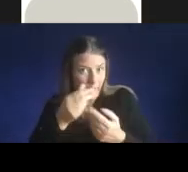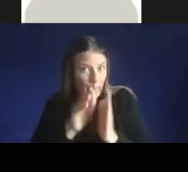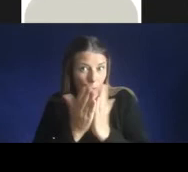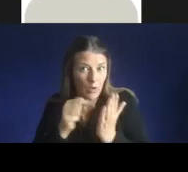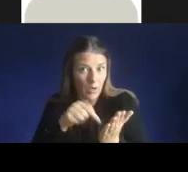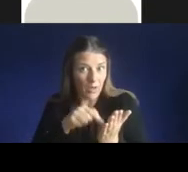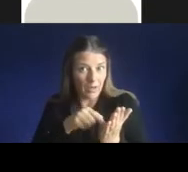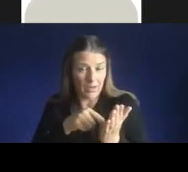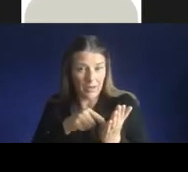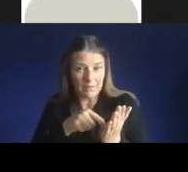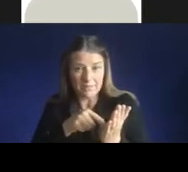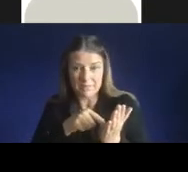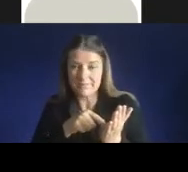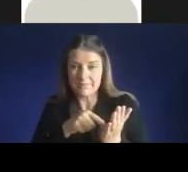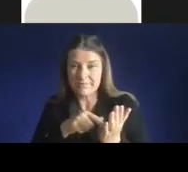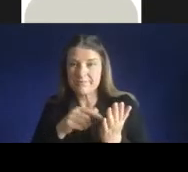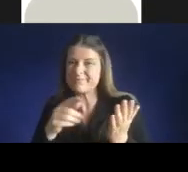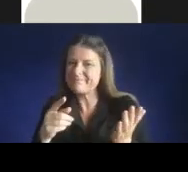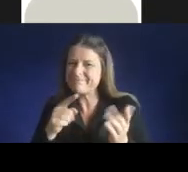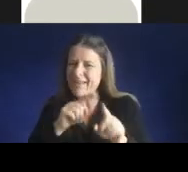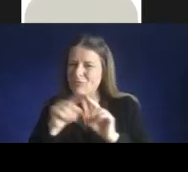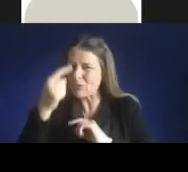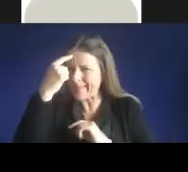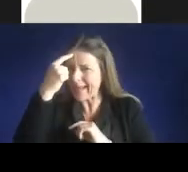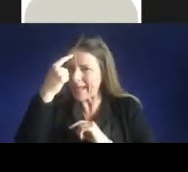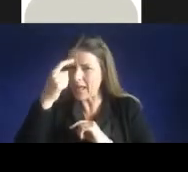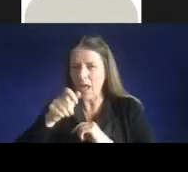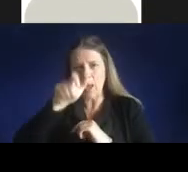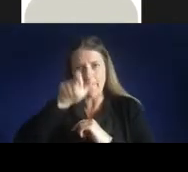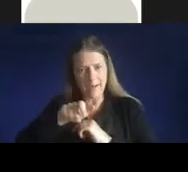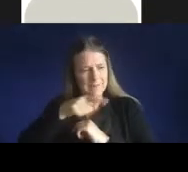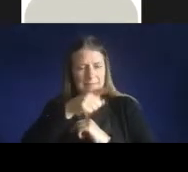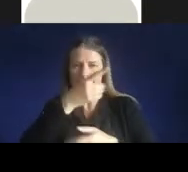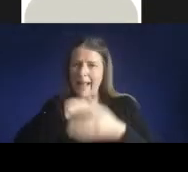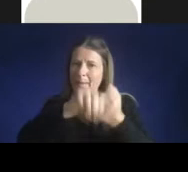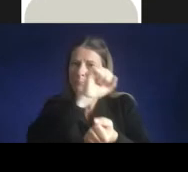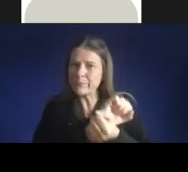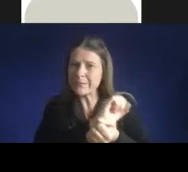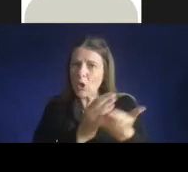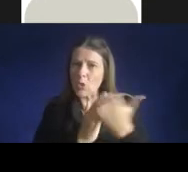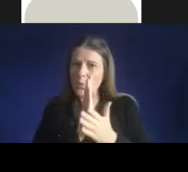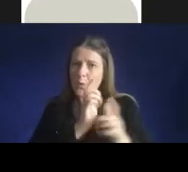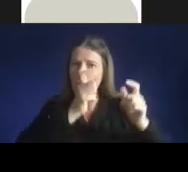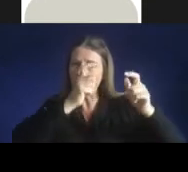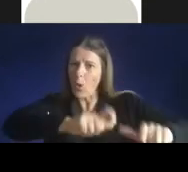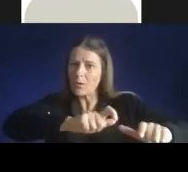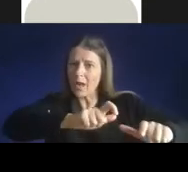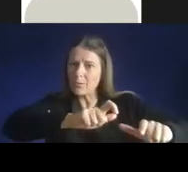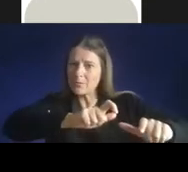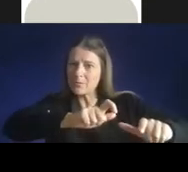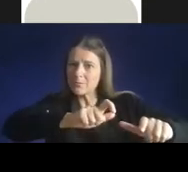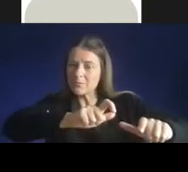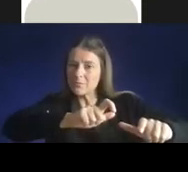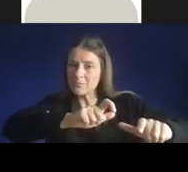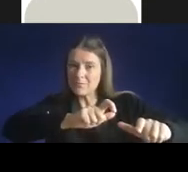that someone could be locked up in solitary confinement amidst lockdown and be handed this, a pack